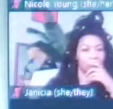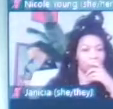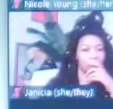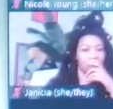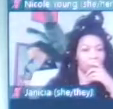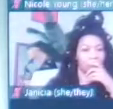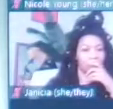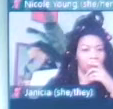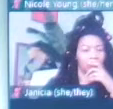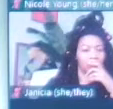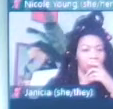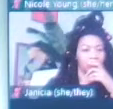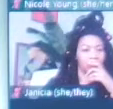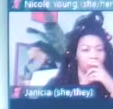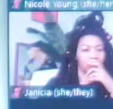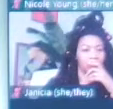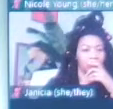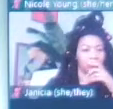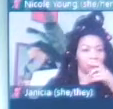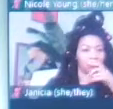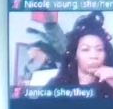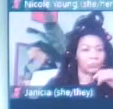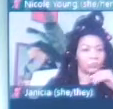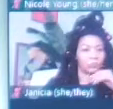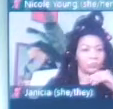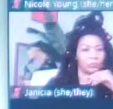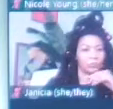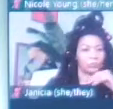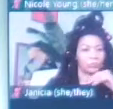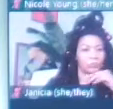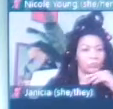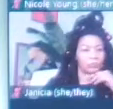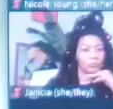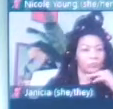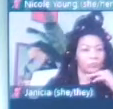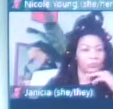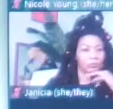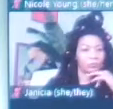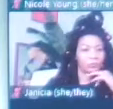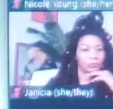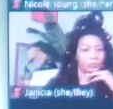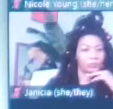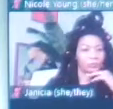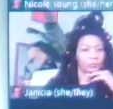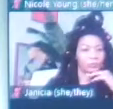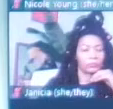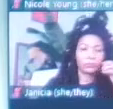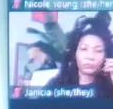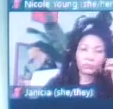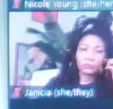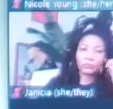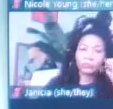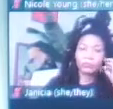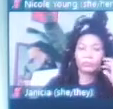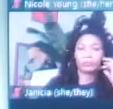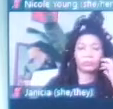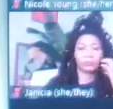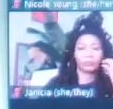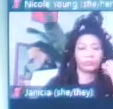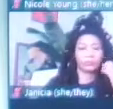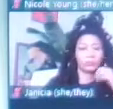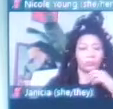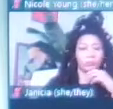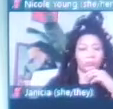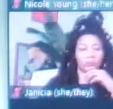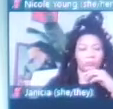So I'm kind of like, I don't want to, I want to be super, super nice and super, super professional. So I'm sending him all kind of nice